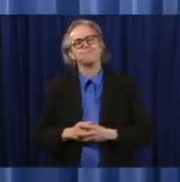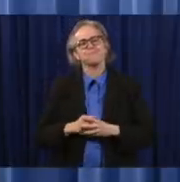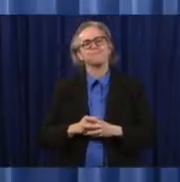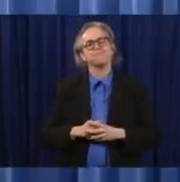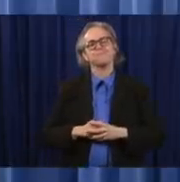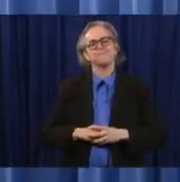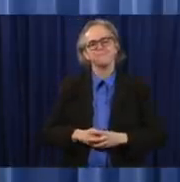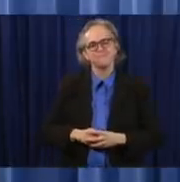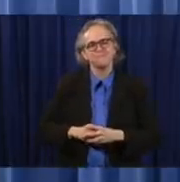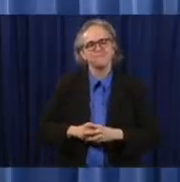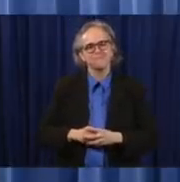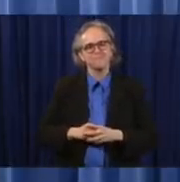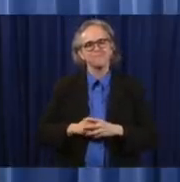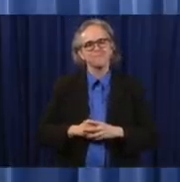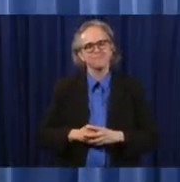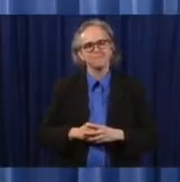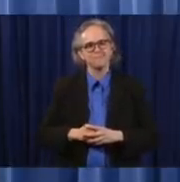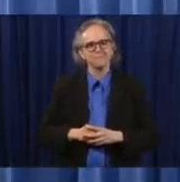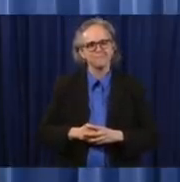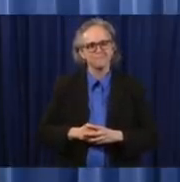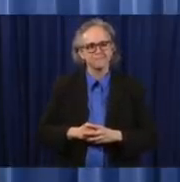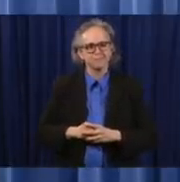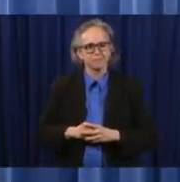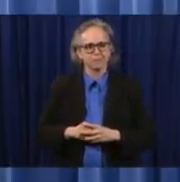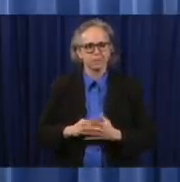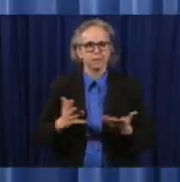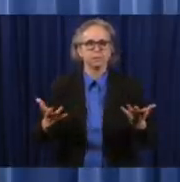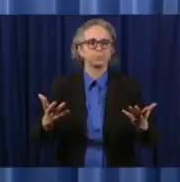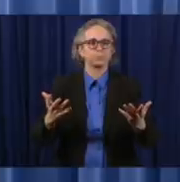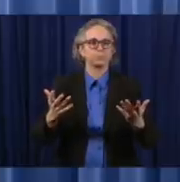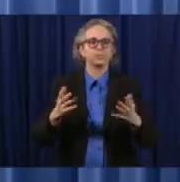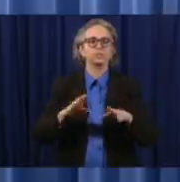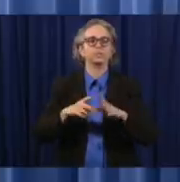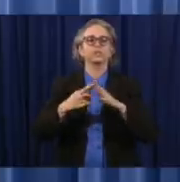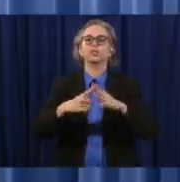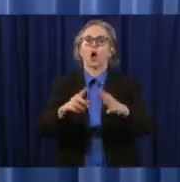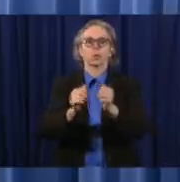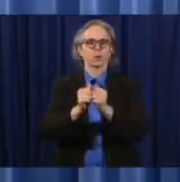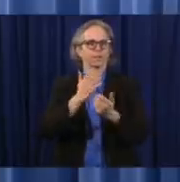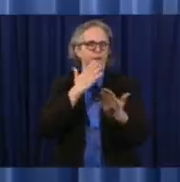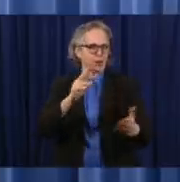We're going to open with a little good news here.